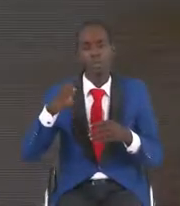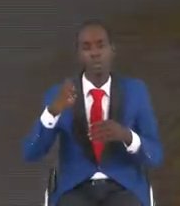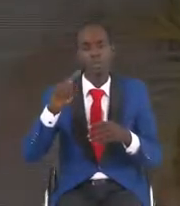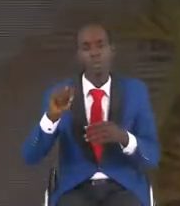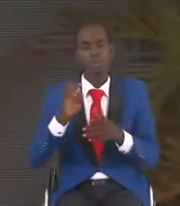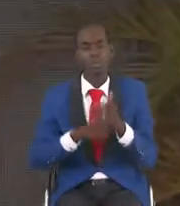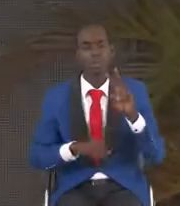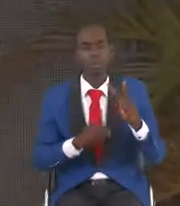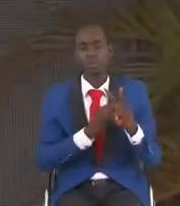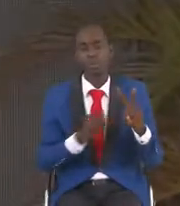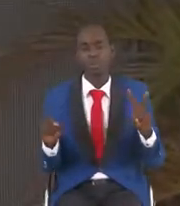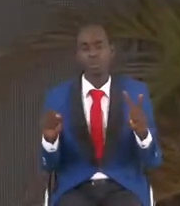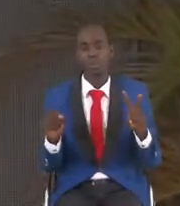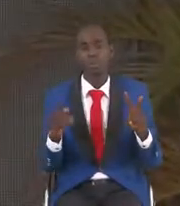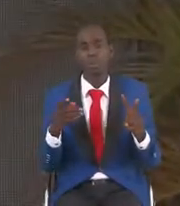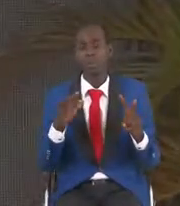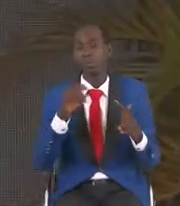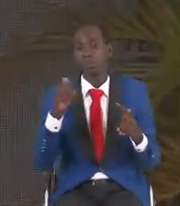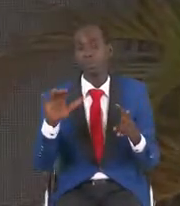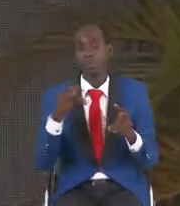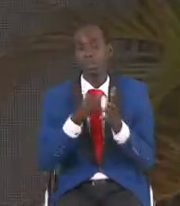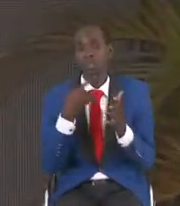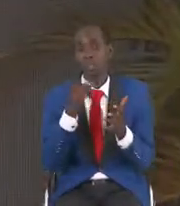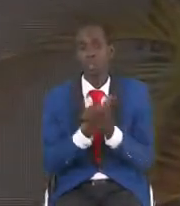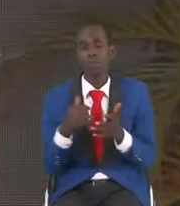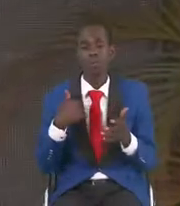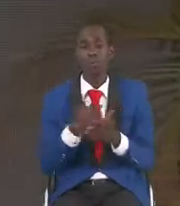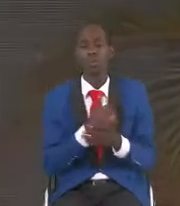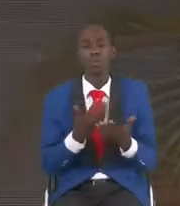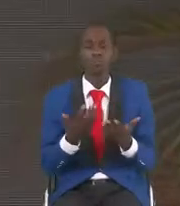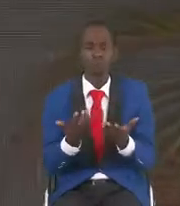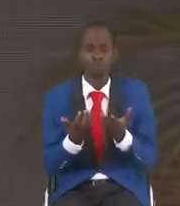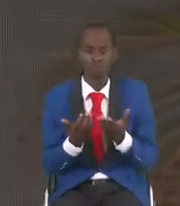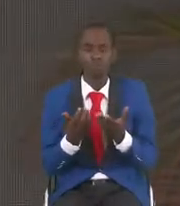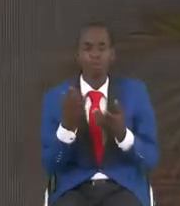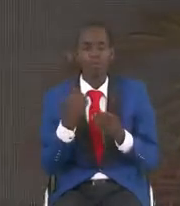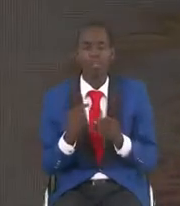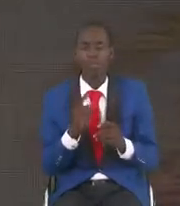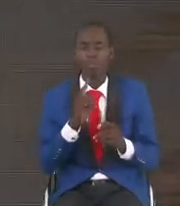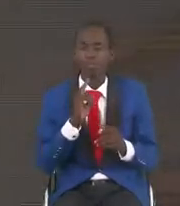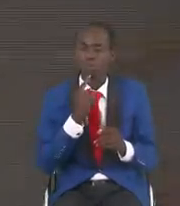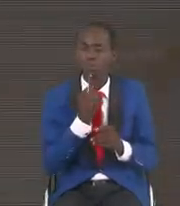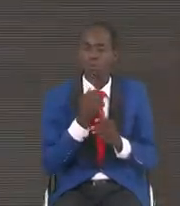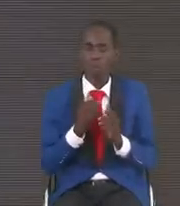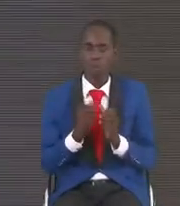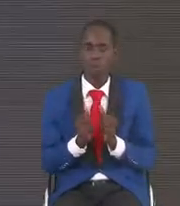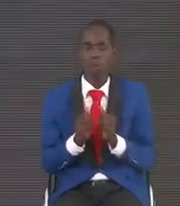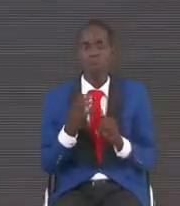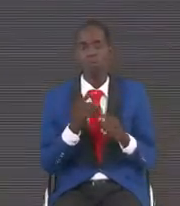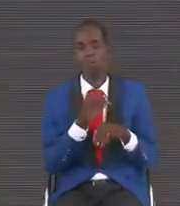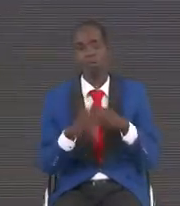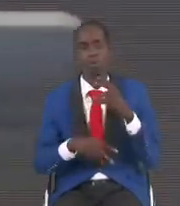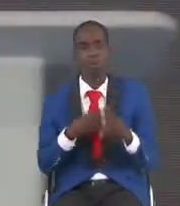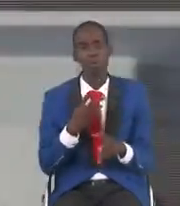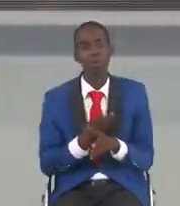the sincere milk of the word, that we would grow thereby. The word of God, that's your